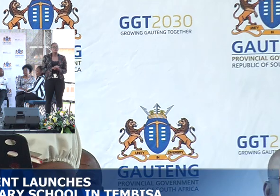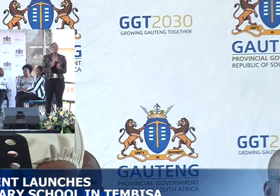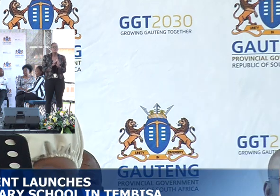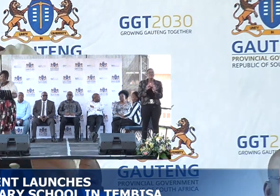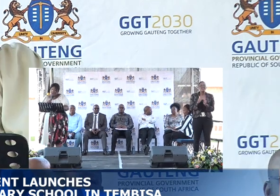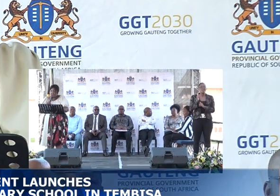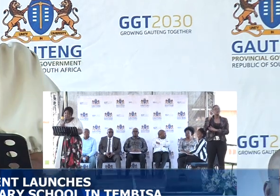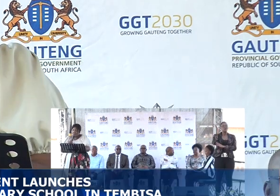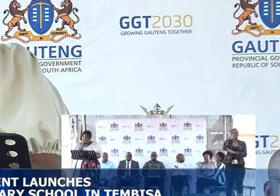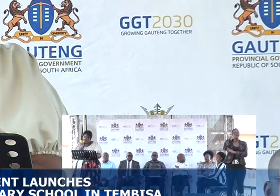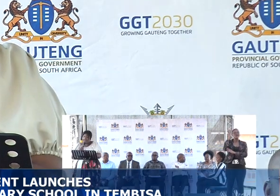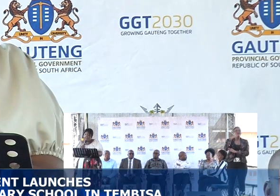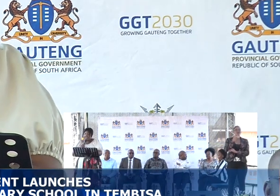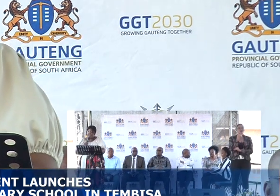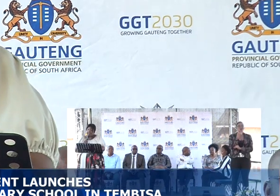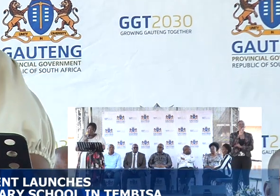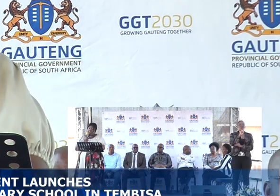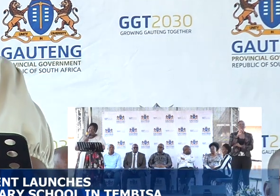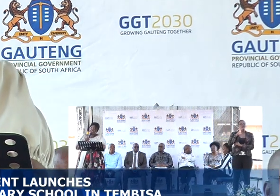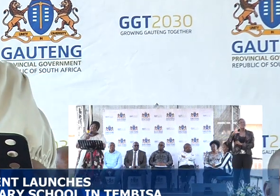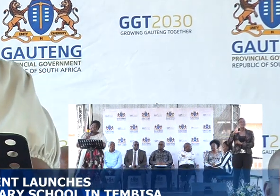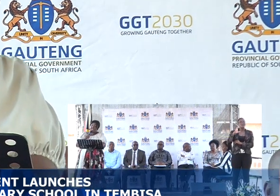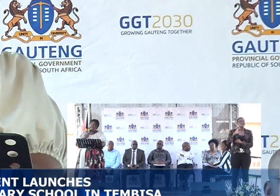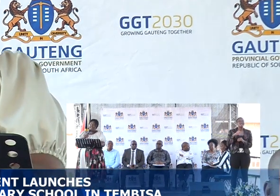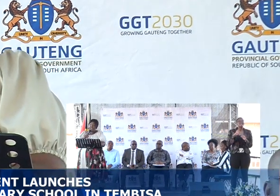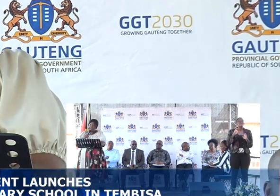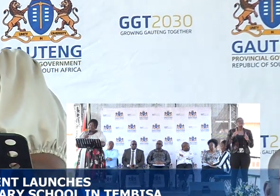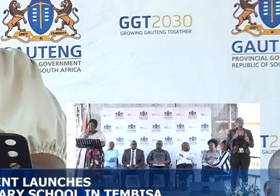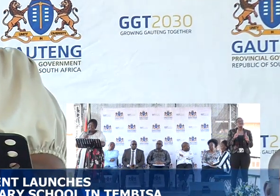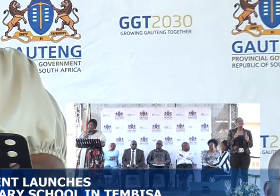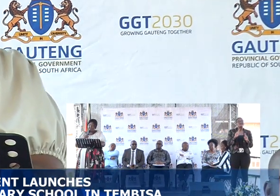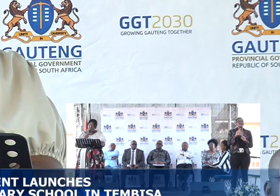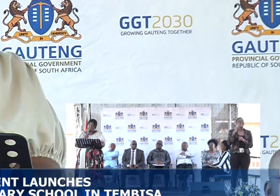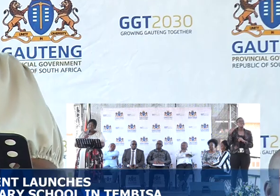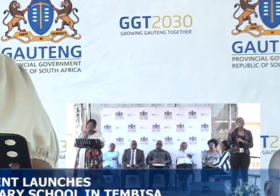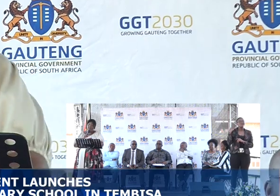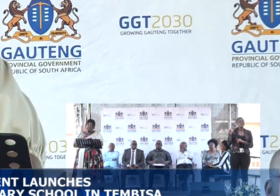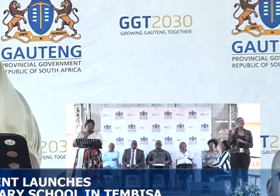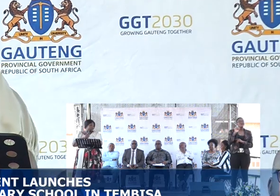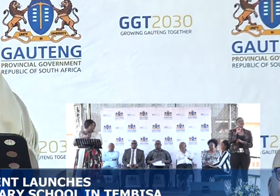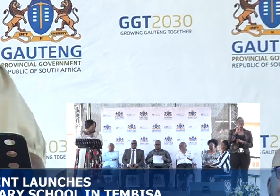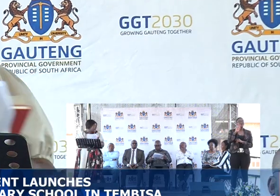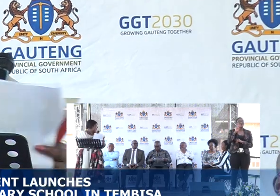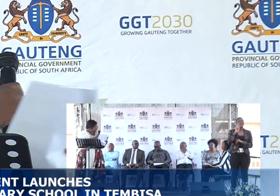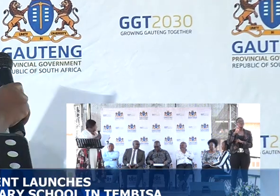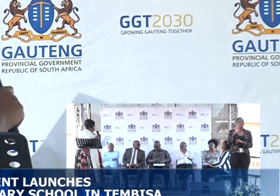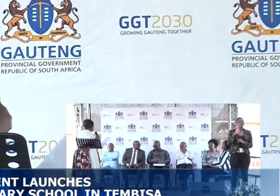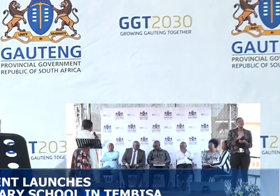speaker is going to be our MEC for Education, MEC Matome Chilwane. Over to